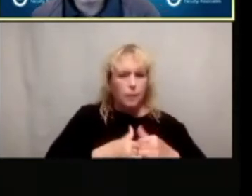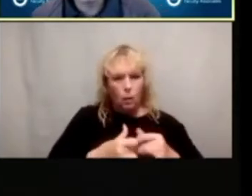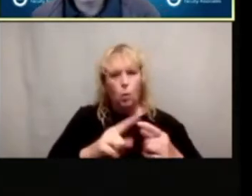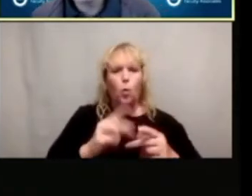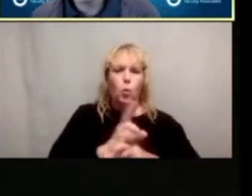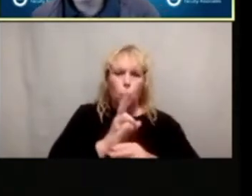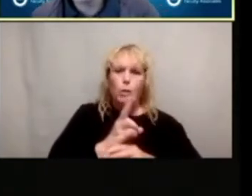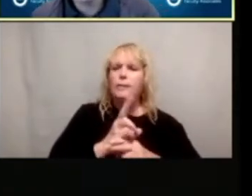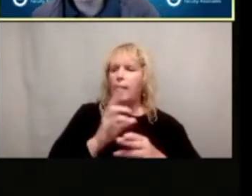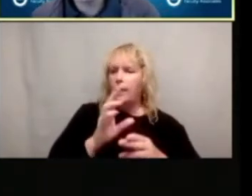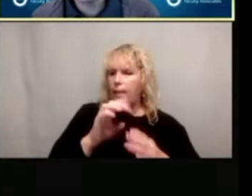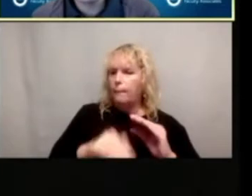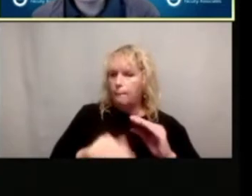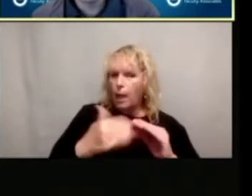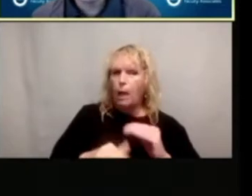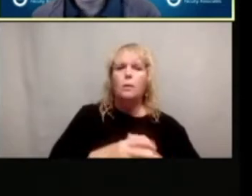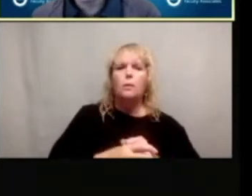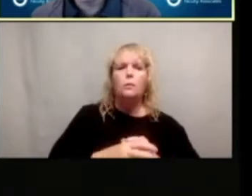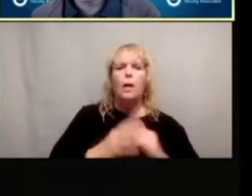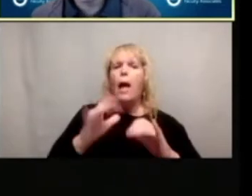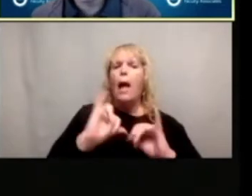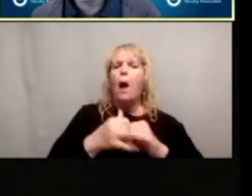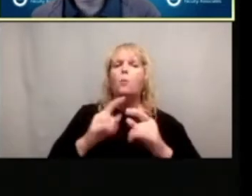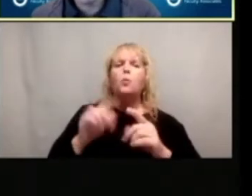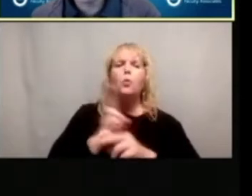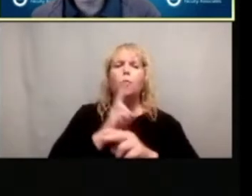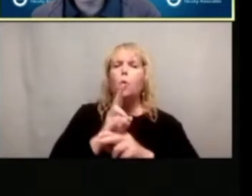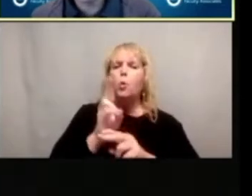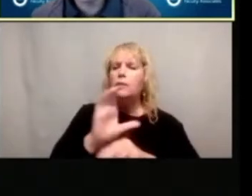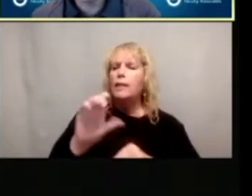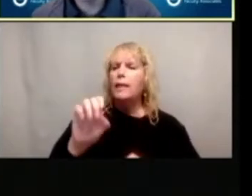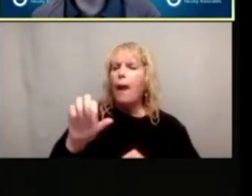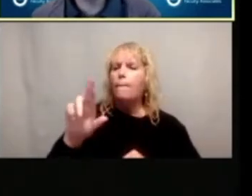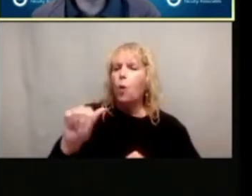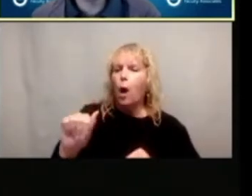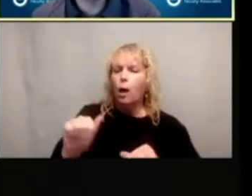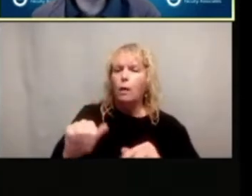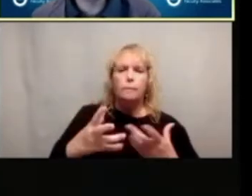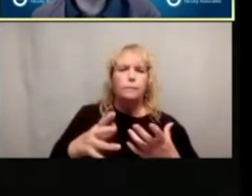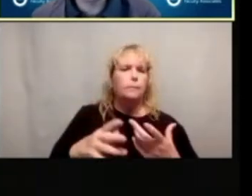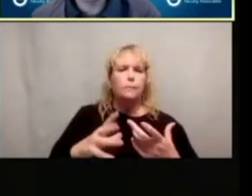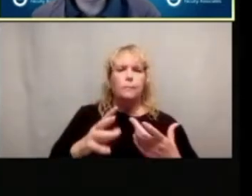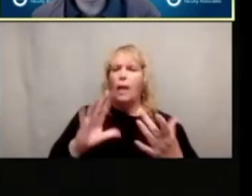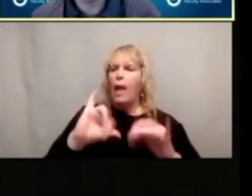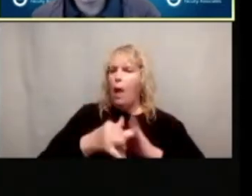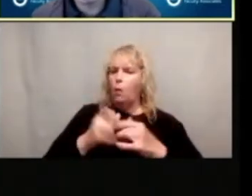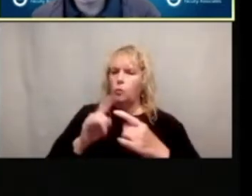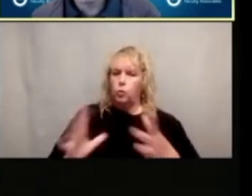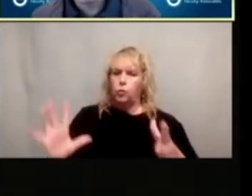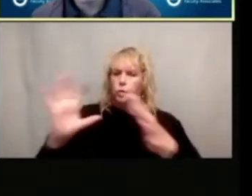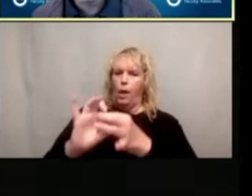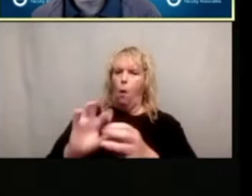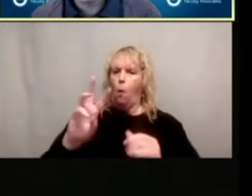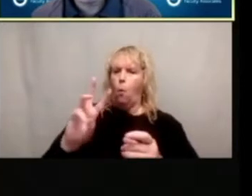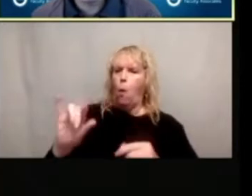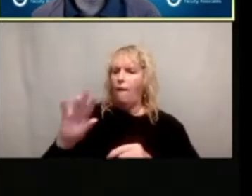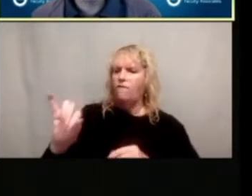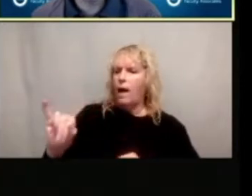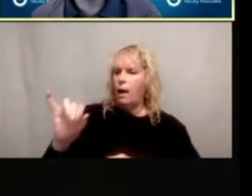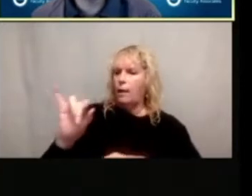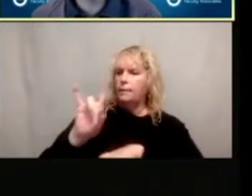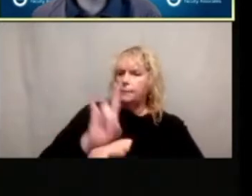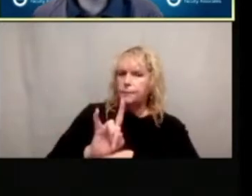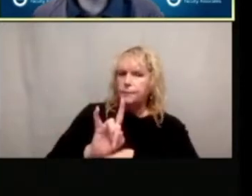because it's such a social kind of activity. Connecting to Wi-Fi, turning on their phone as a hotspot. And